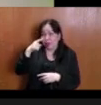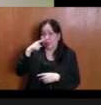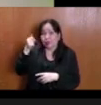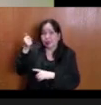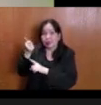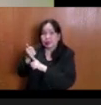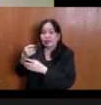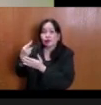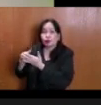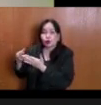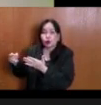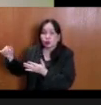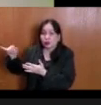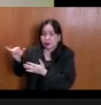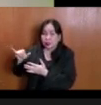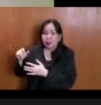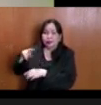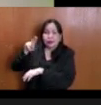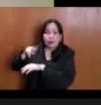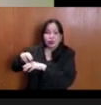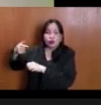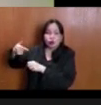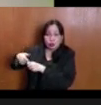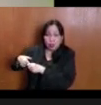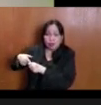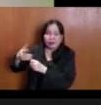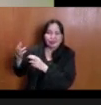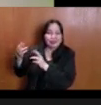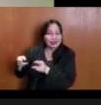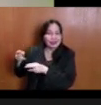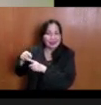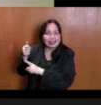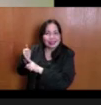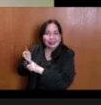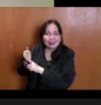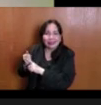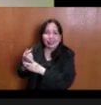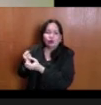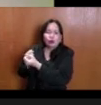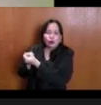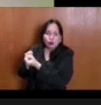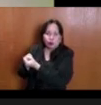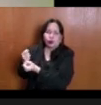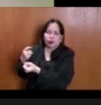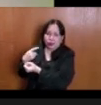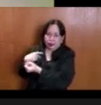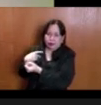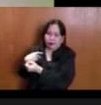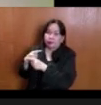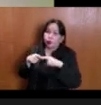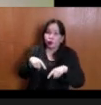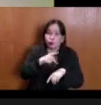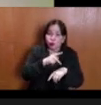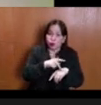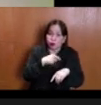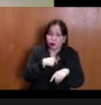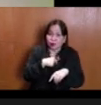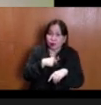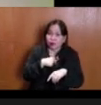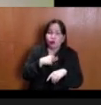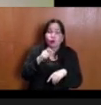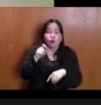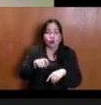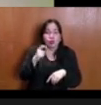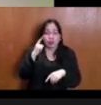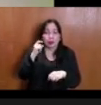energy resources like natural gas, wherein they get the subsidy. So here in the Philippines, what we